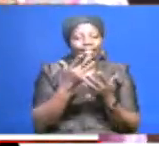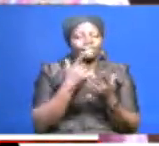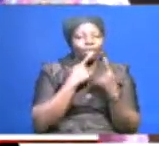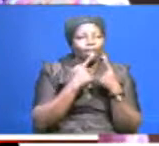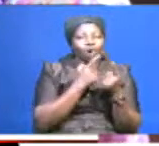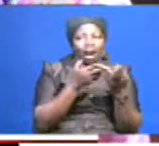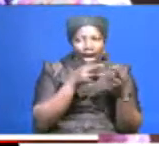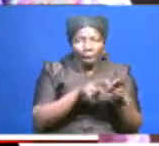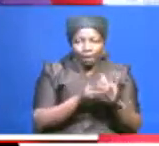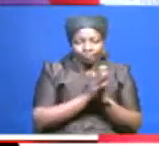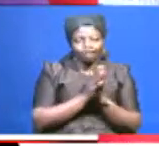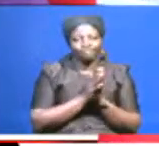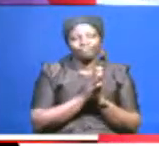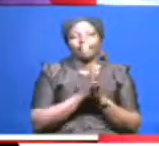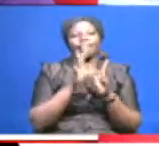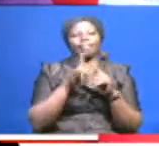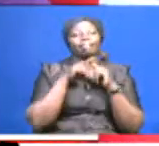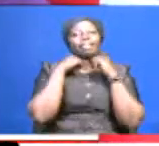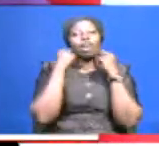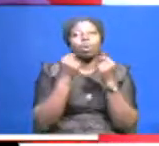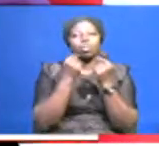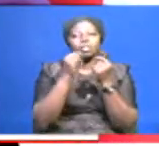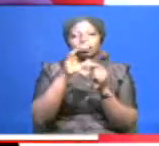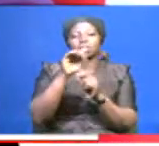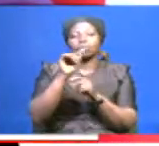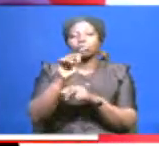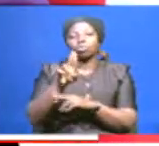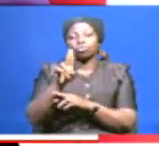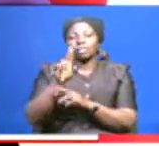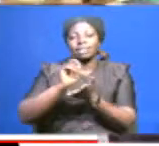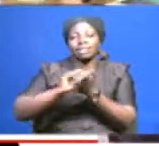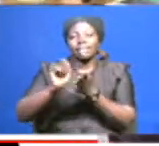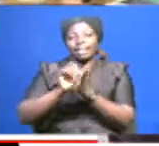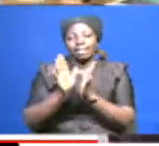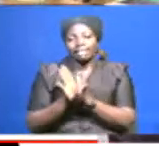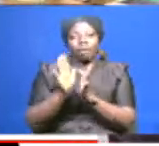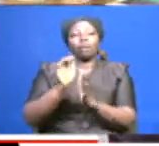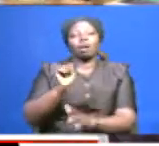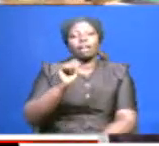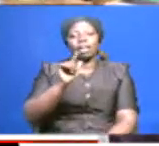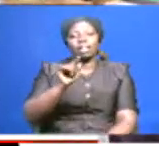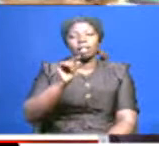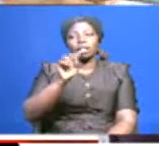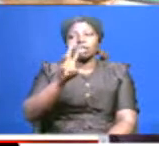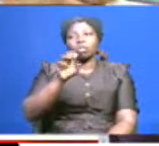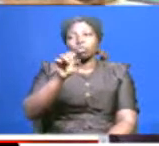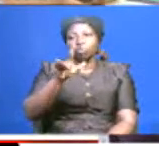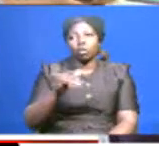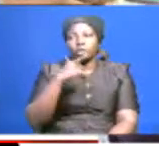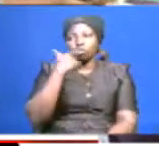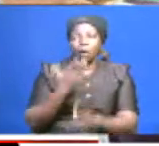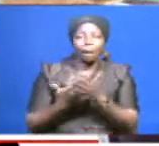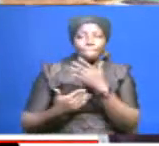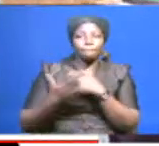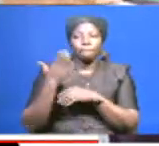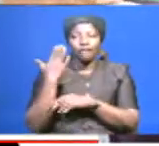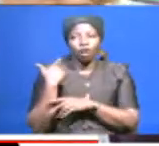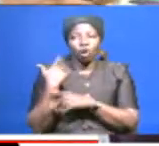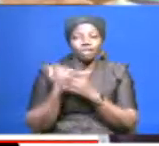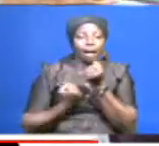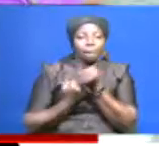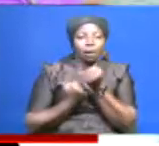The event's host, Central Organization Trade Union Secretary General Francis Atwoli, previously an ardent supporter of